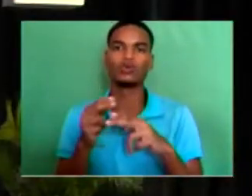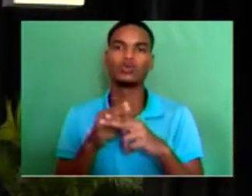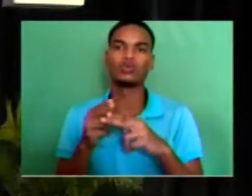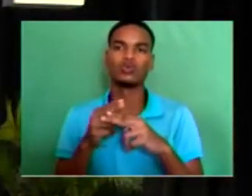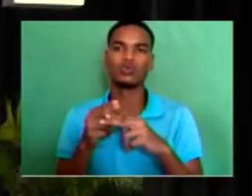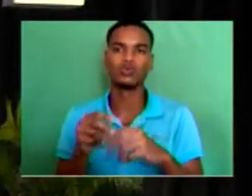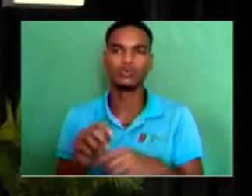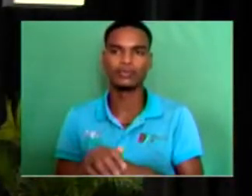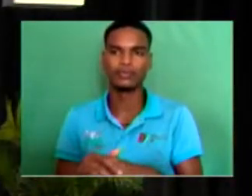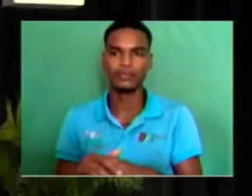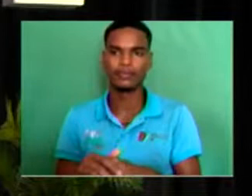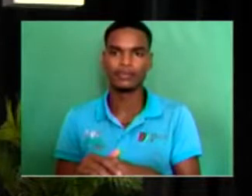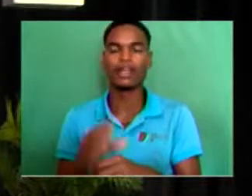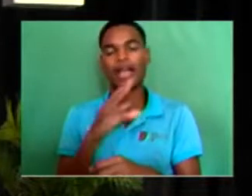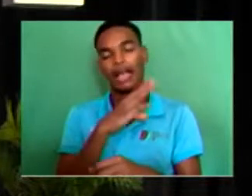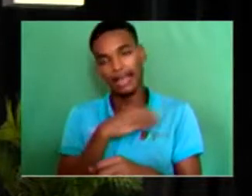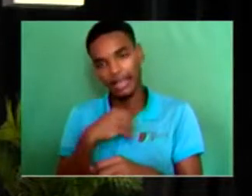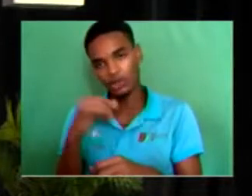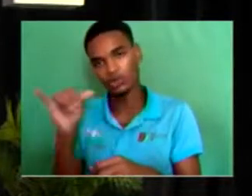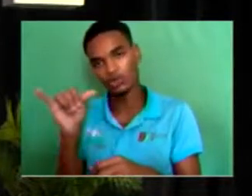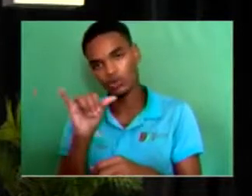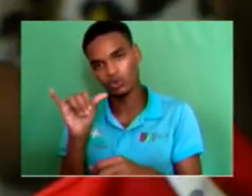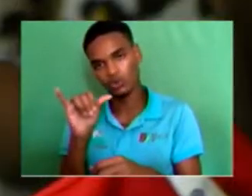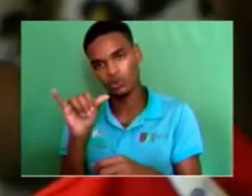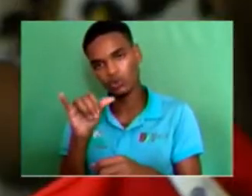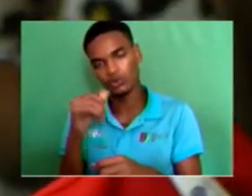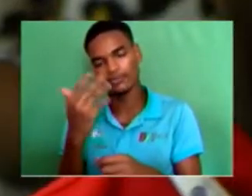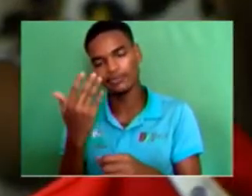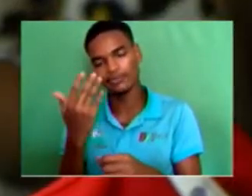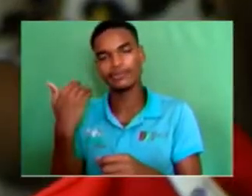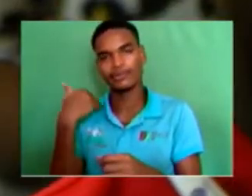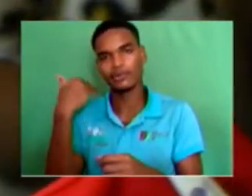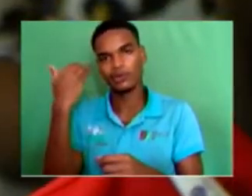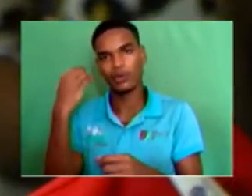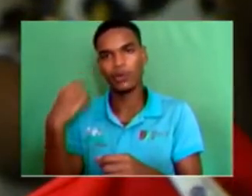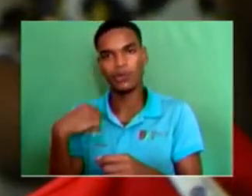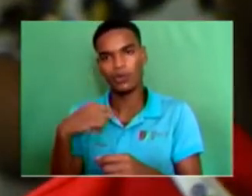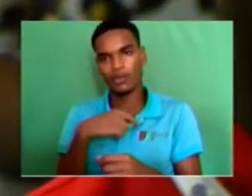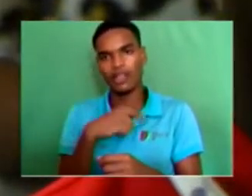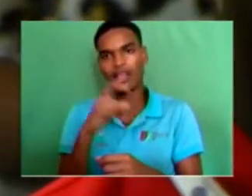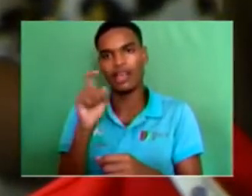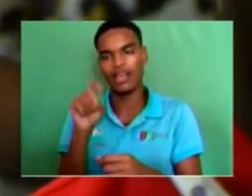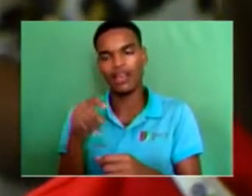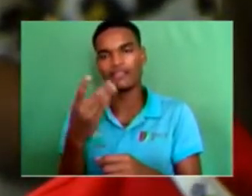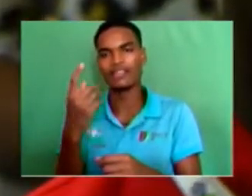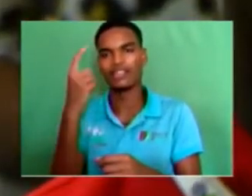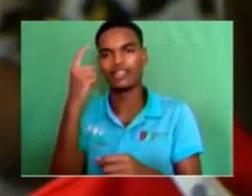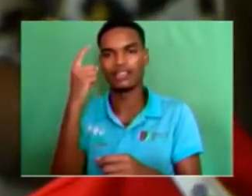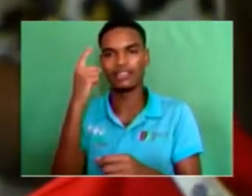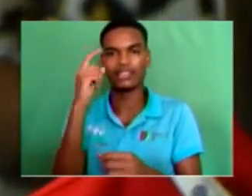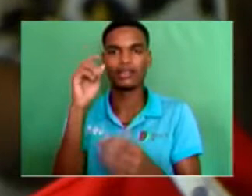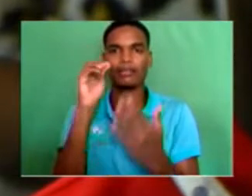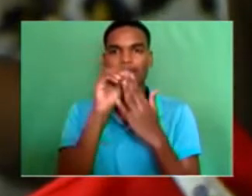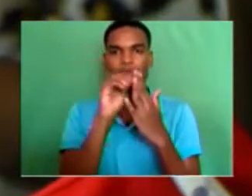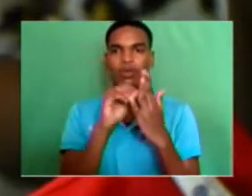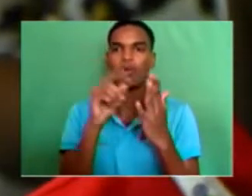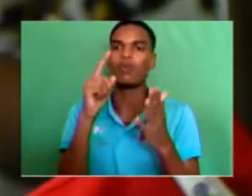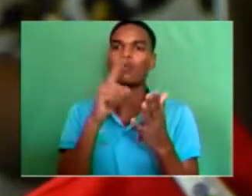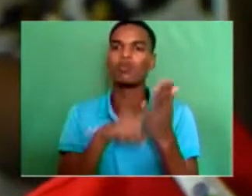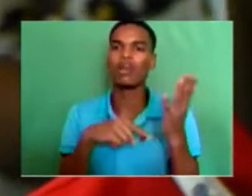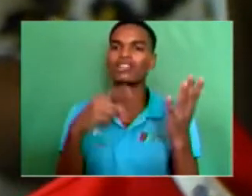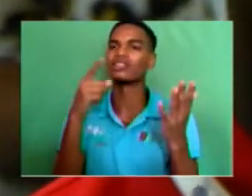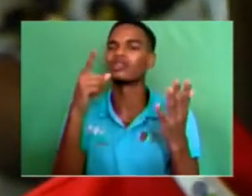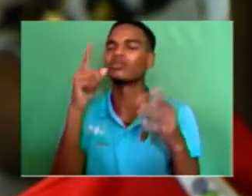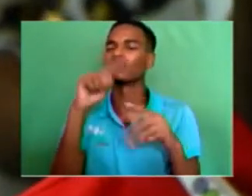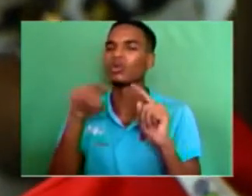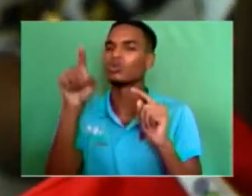And of course, well, I know we'll have to factor in what features in order for you to tell us where the price point is at, but if